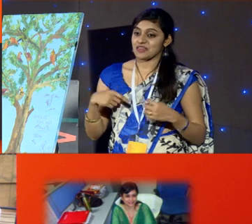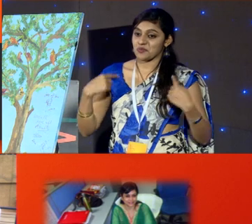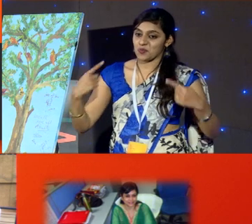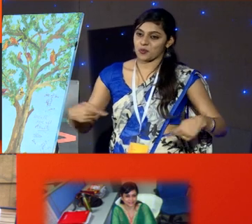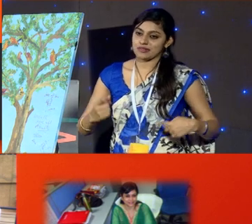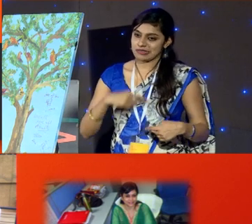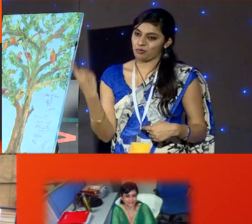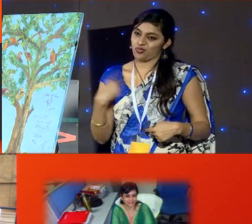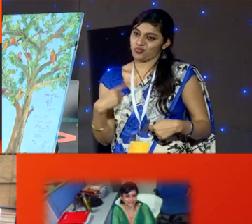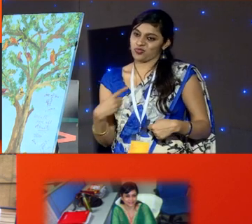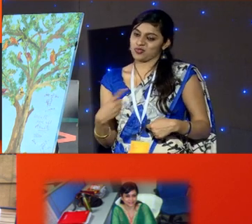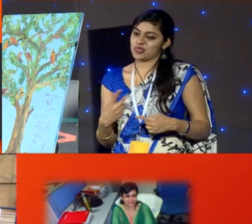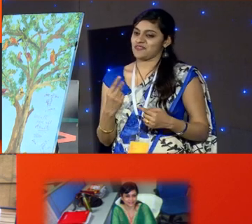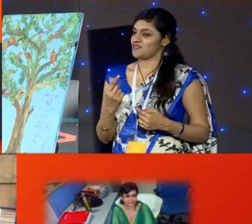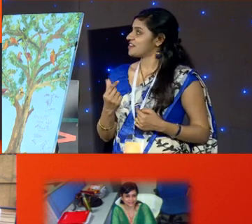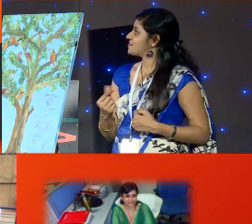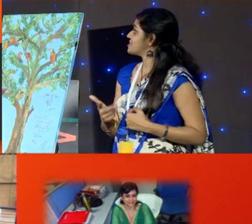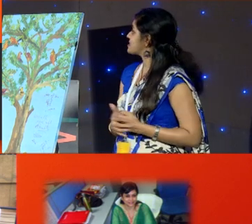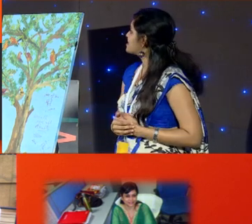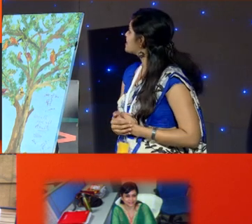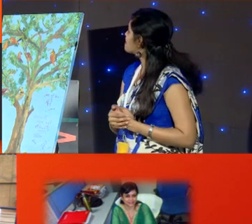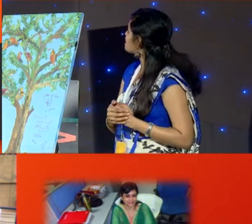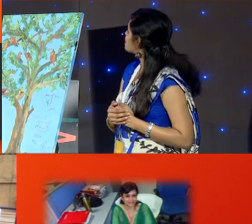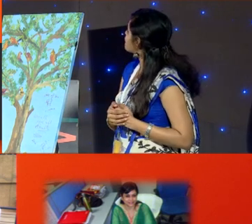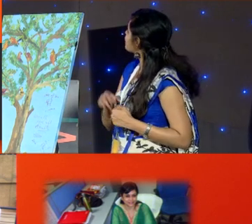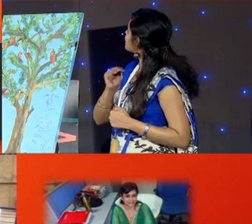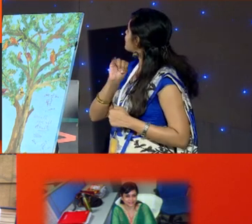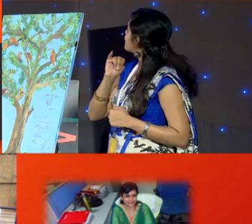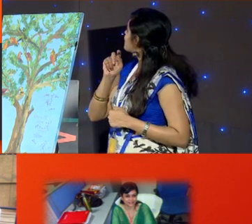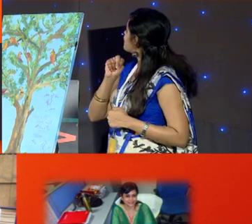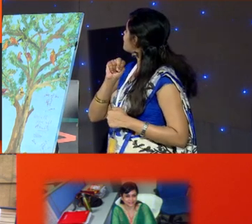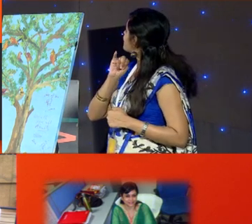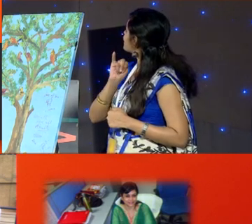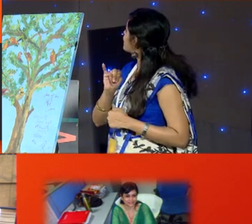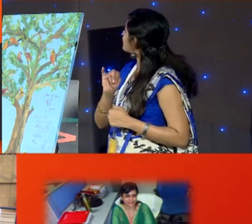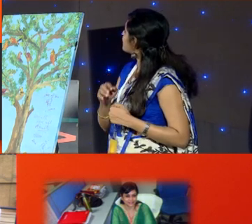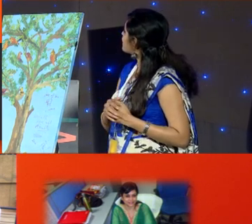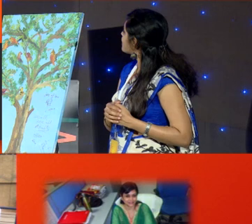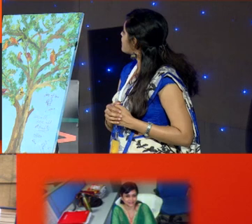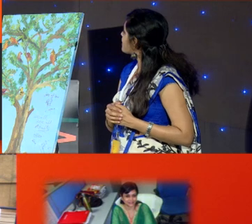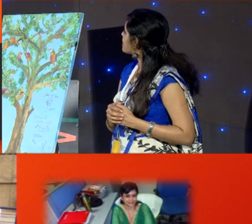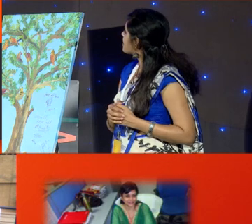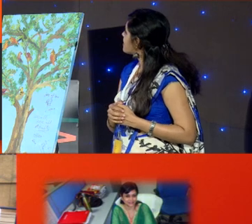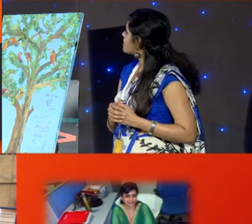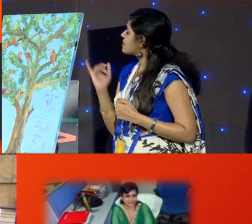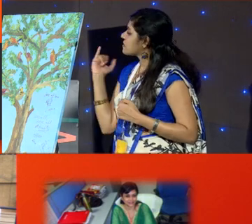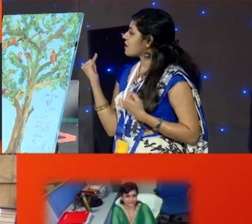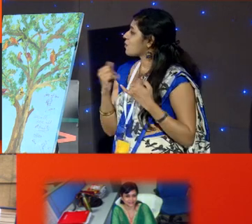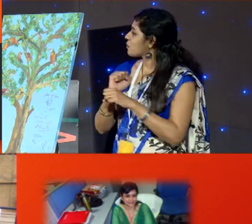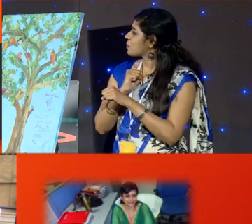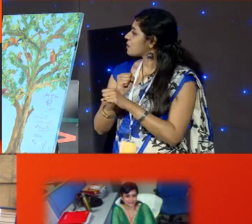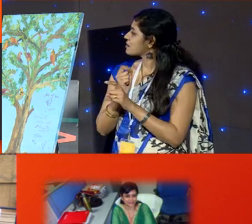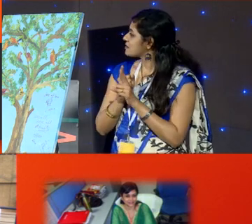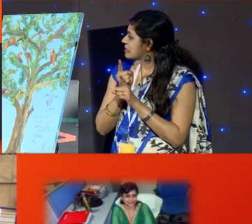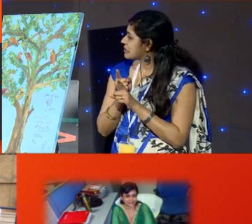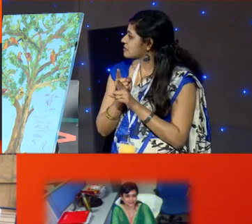And Mini Sharma used to be my student in college, and then she was appointed as a teacher, then